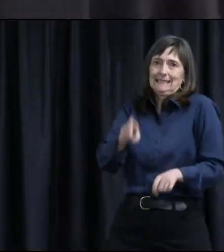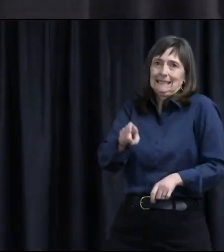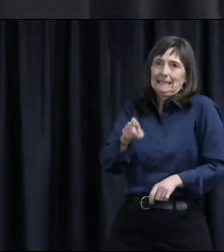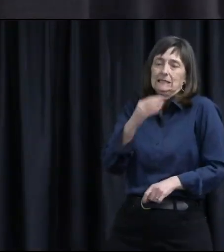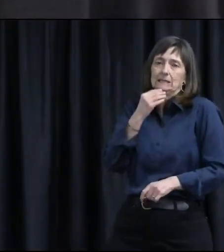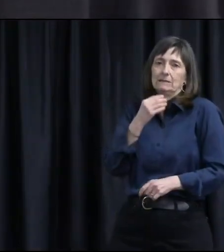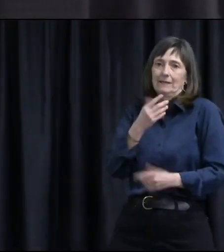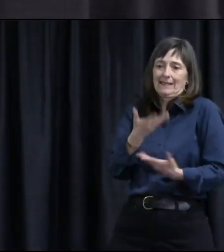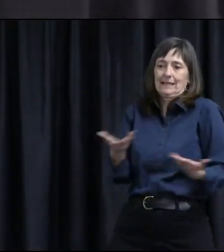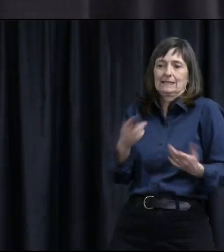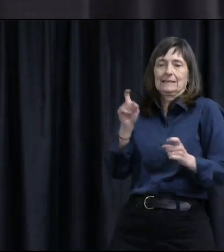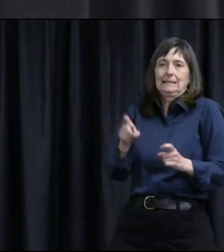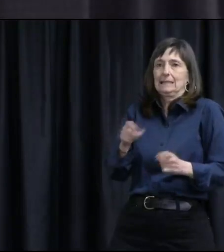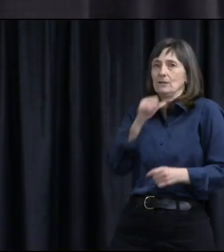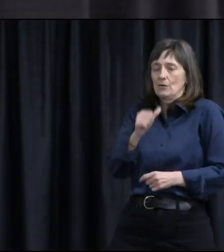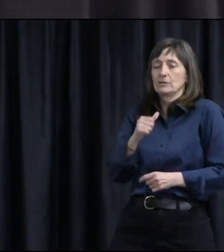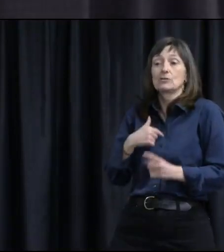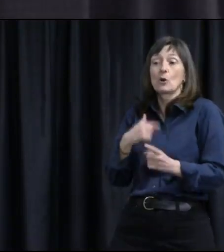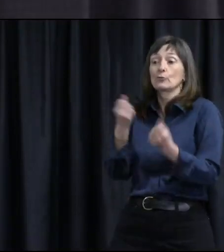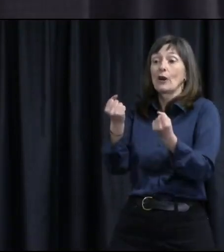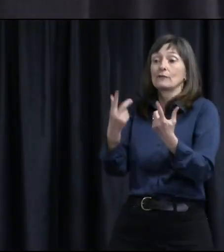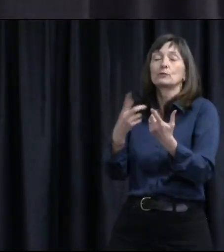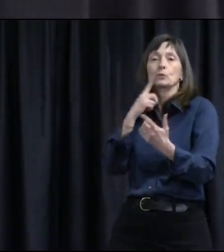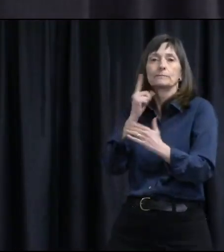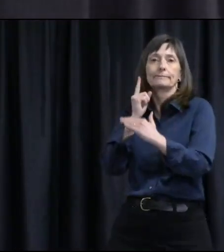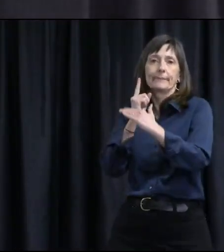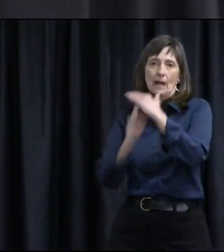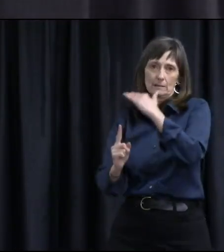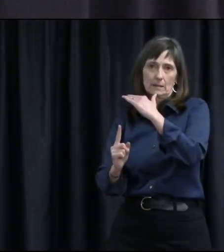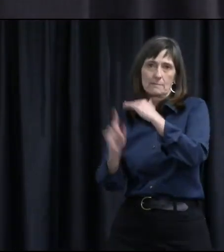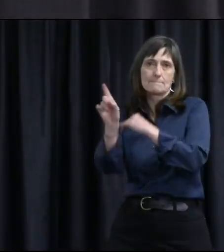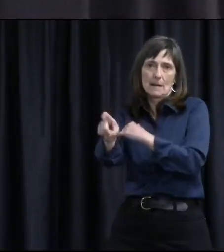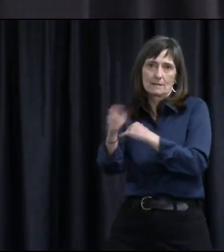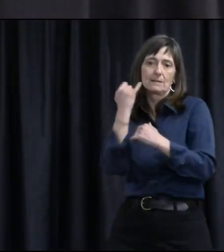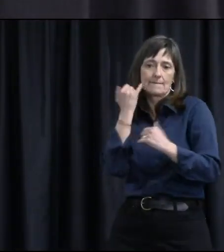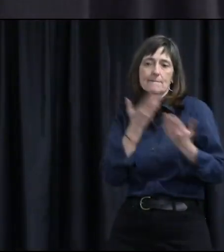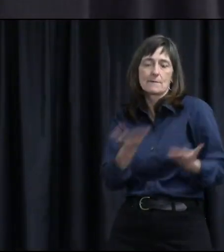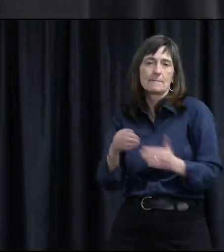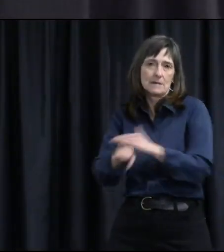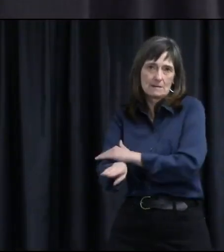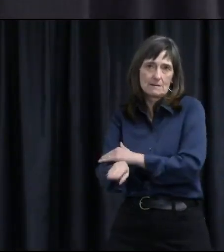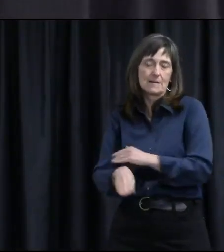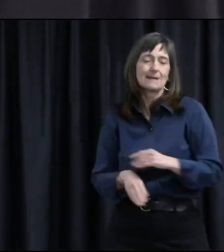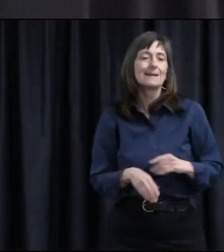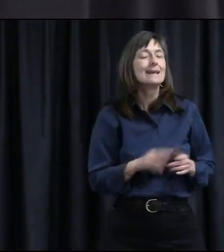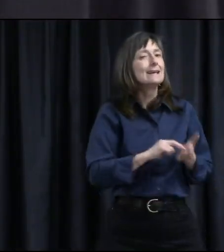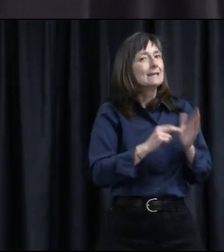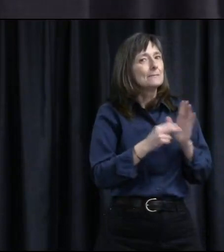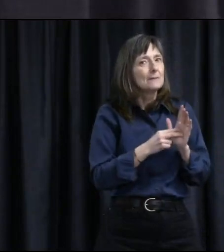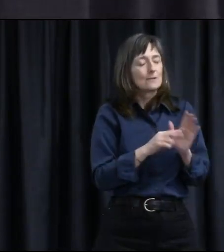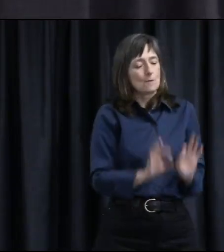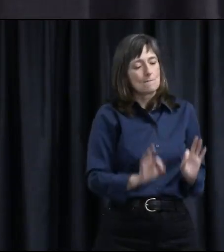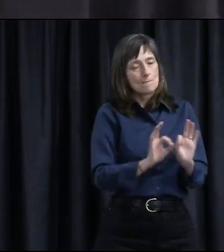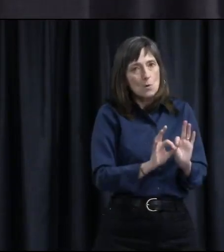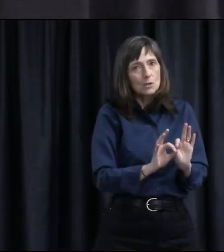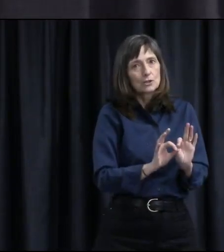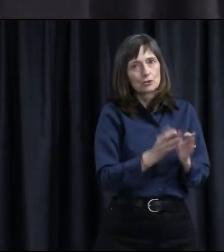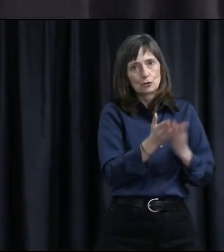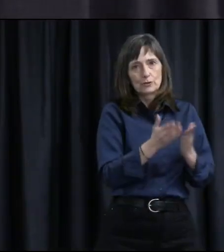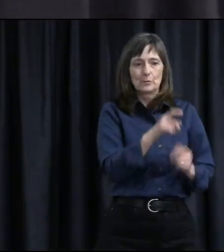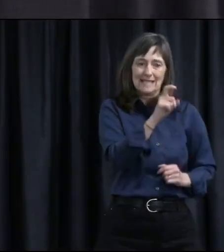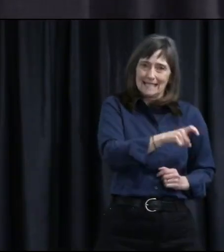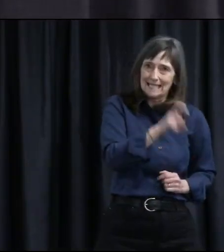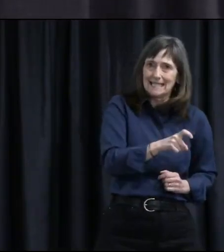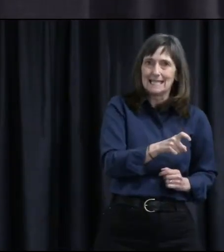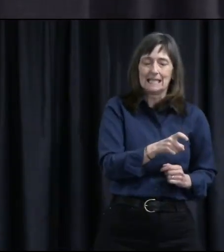those drivers would be required to self-isolate. This is about essential services. This is about containing and delaying